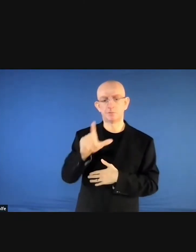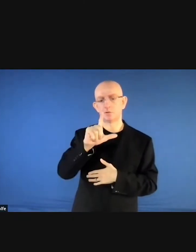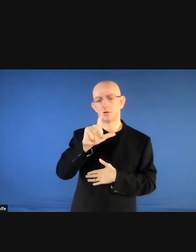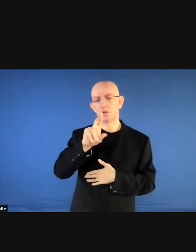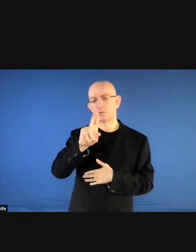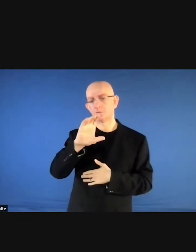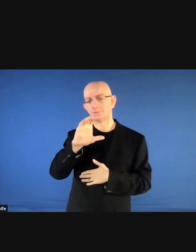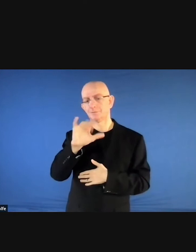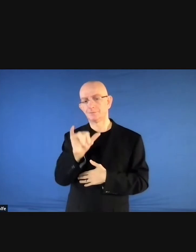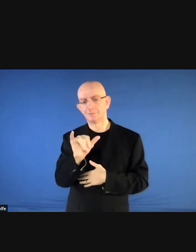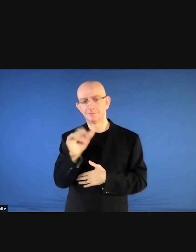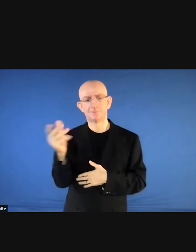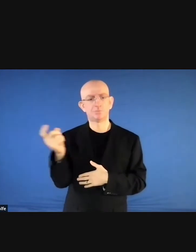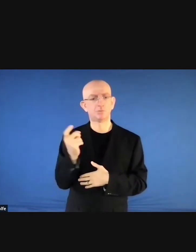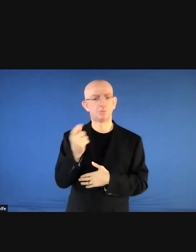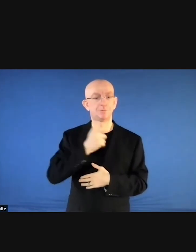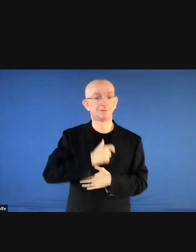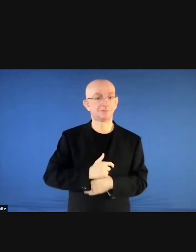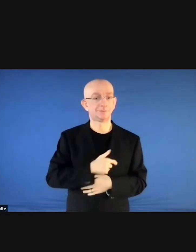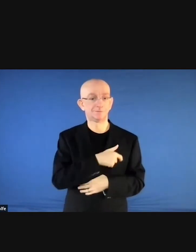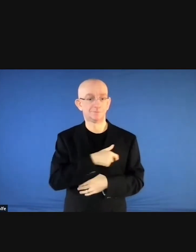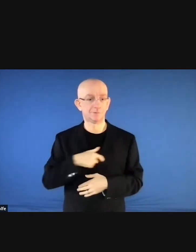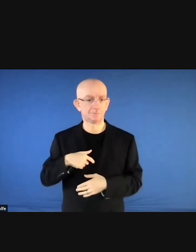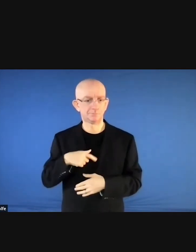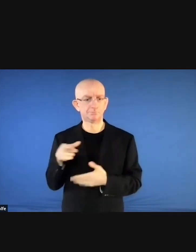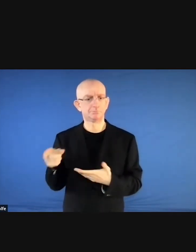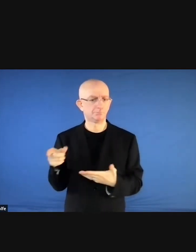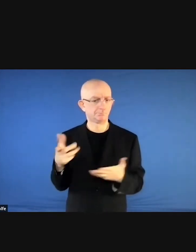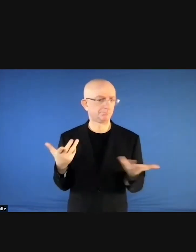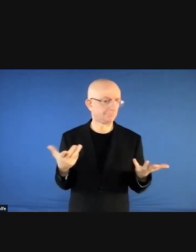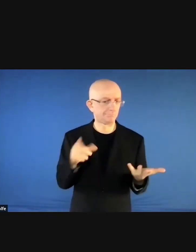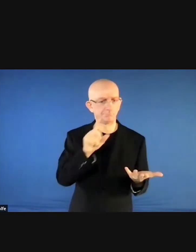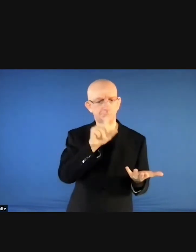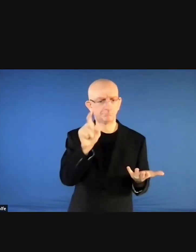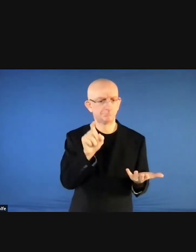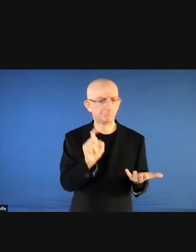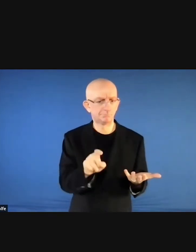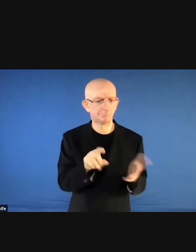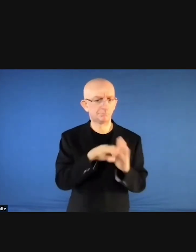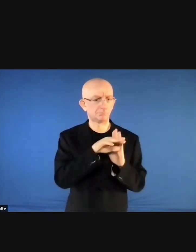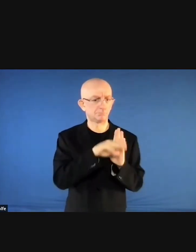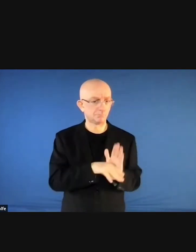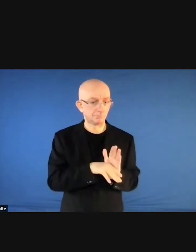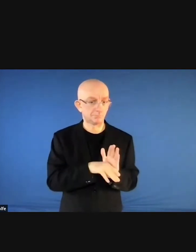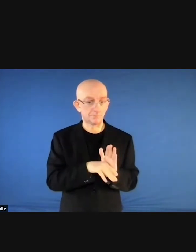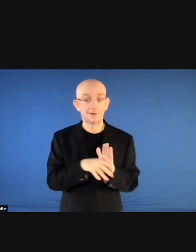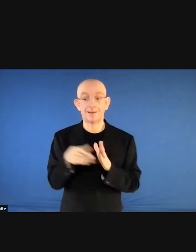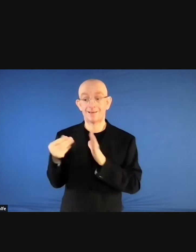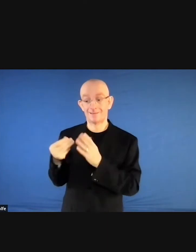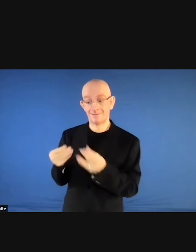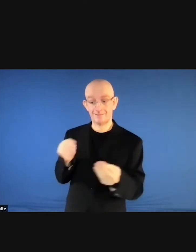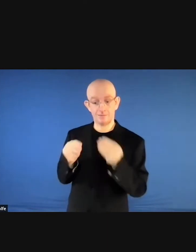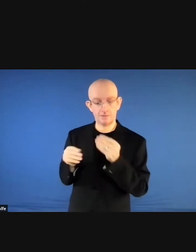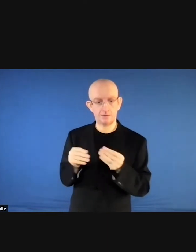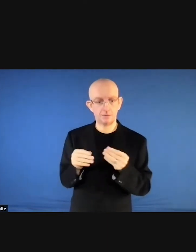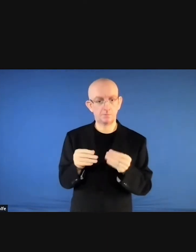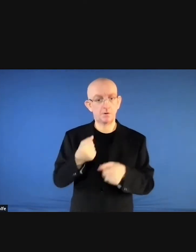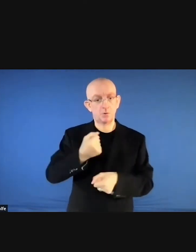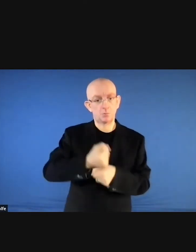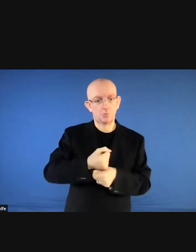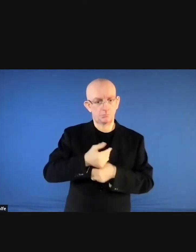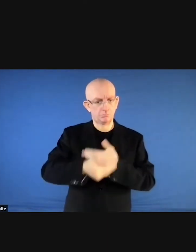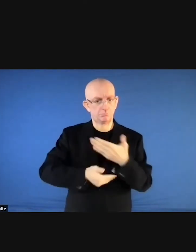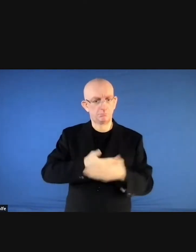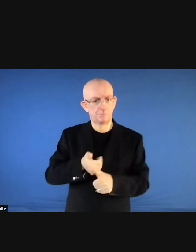code is being implemented in practice. So I'd like on that to turn to Jeff. To ask, how would you